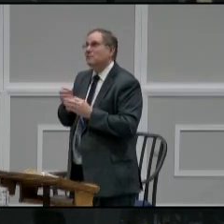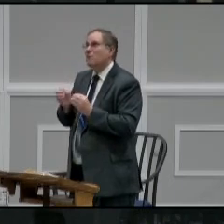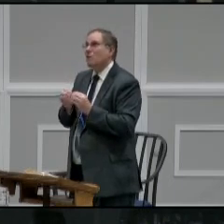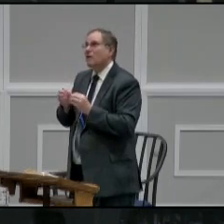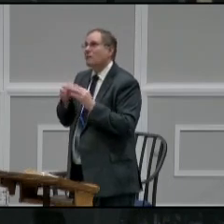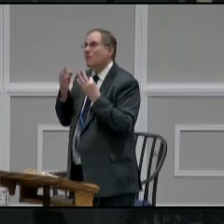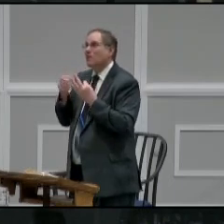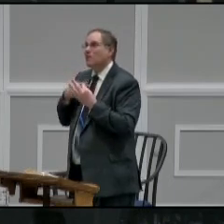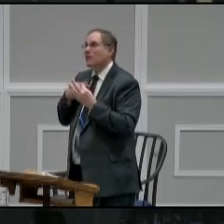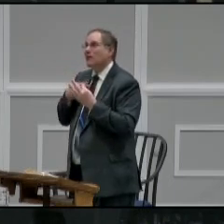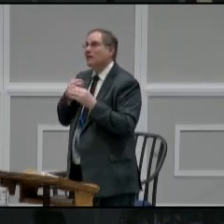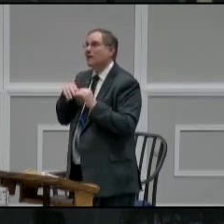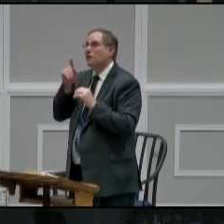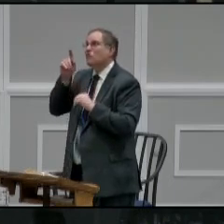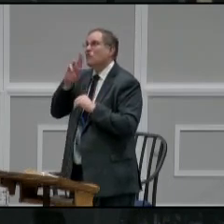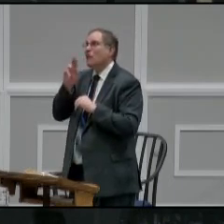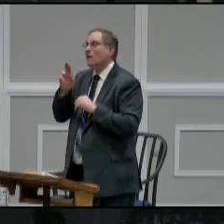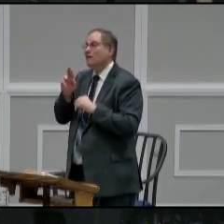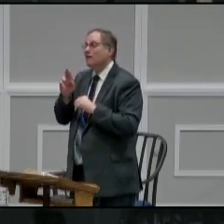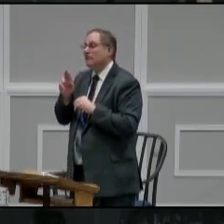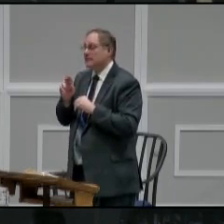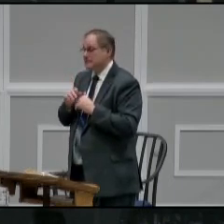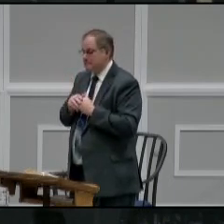than you are?